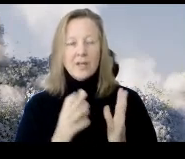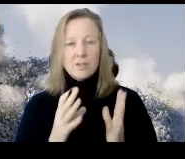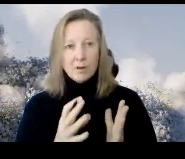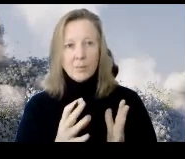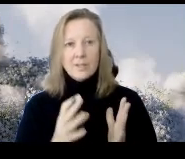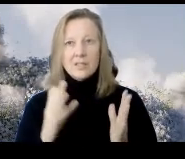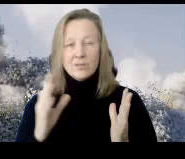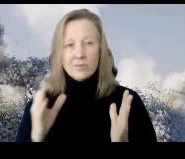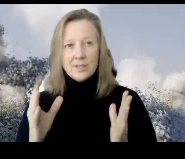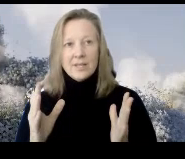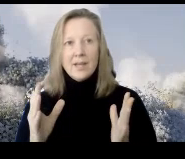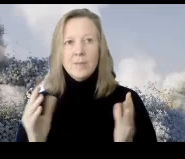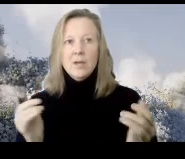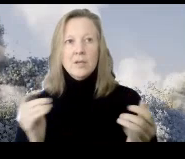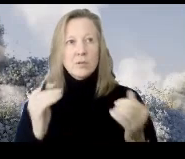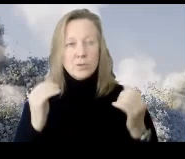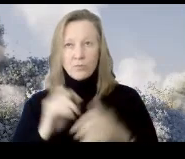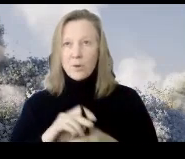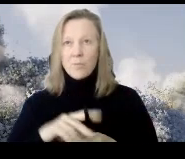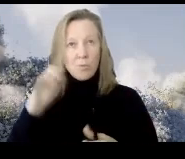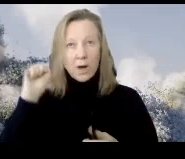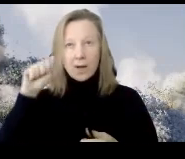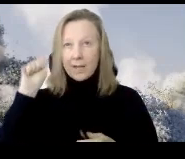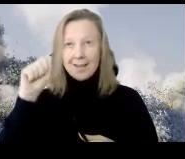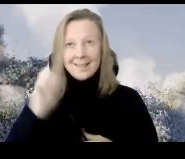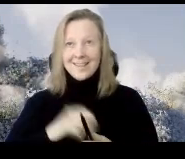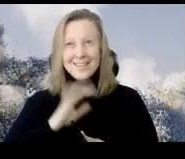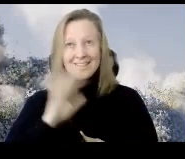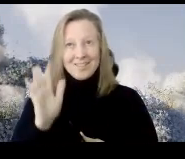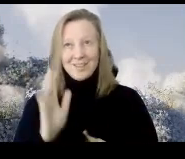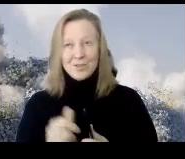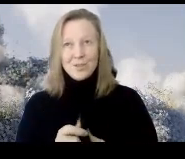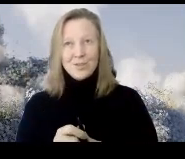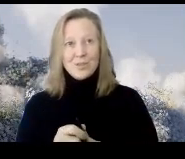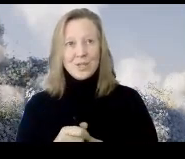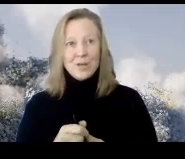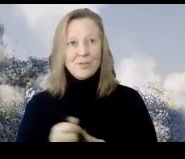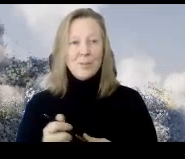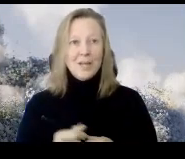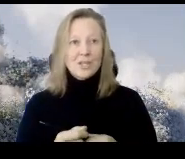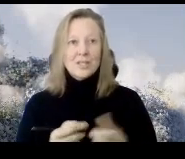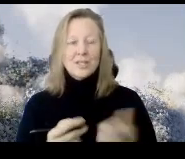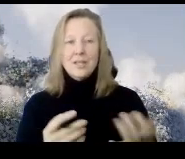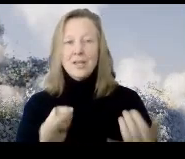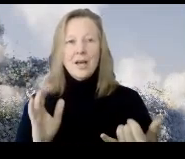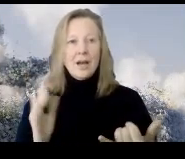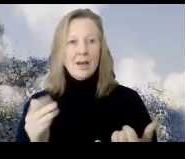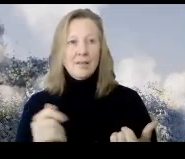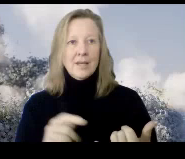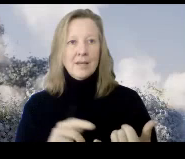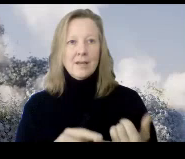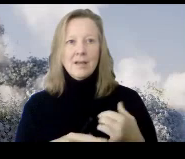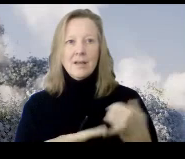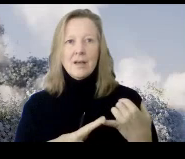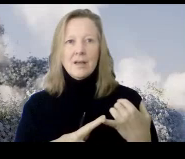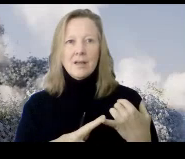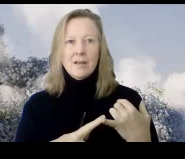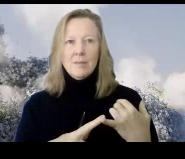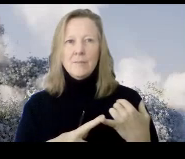the communication competencies for the exam. So it's from walking in and introducing yourself to the patient,